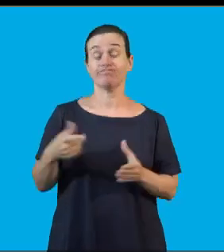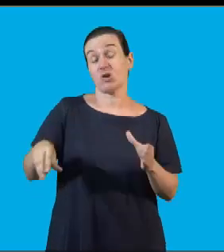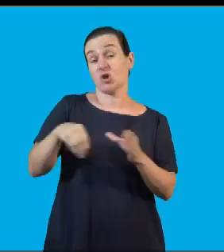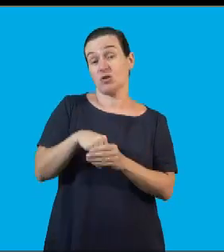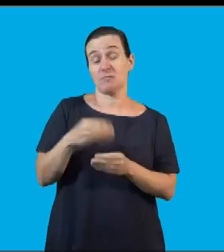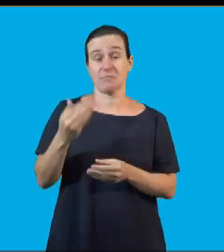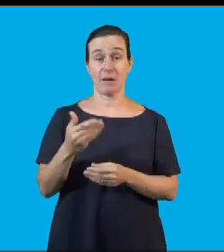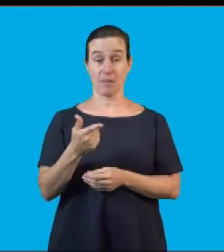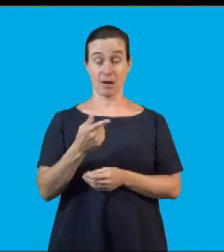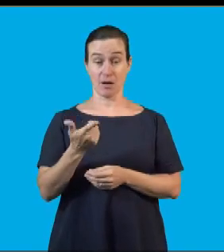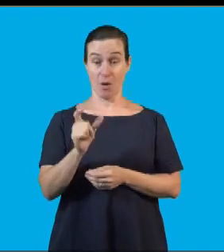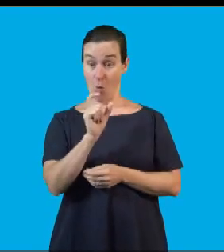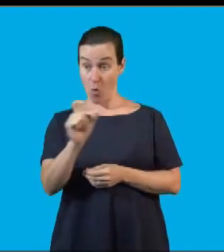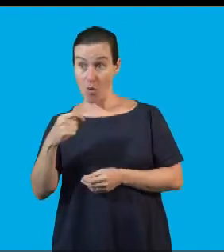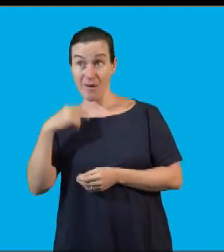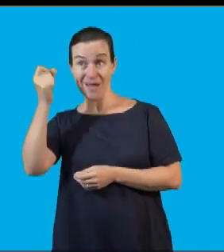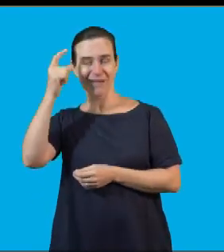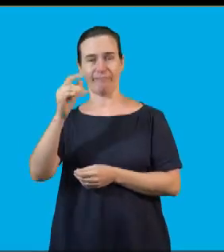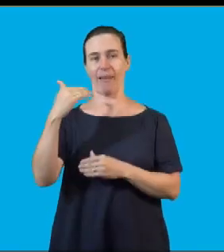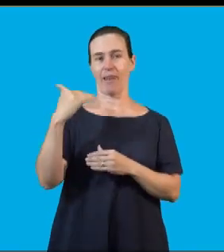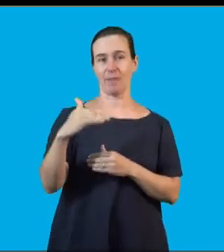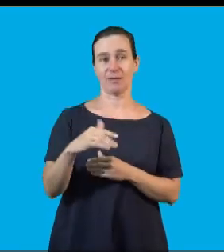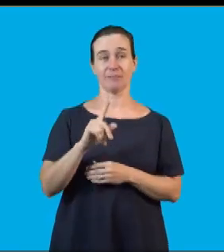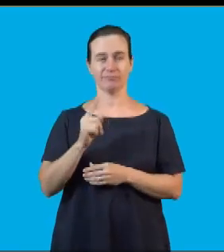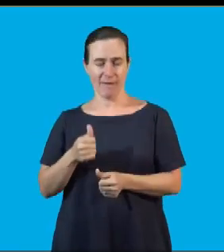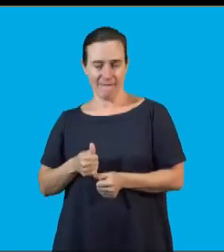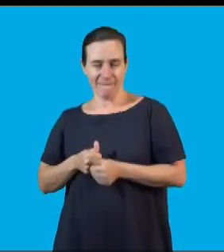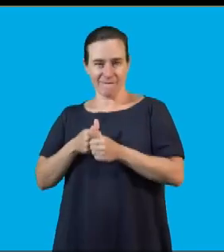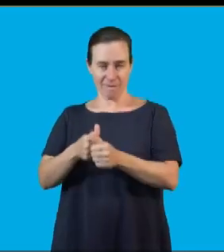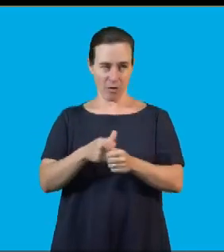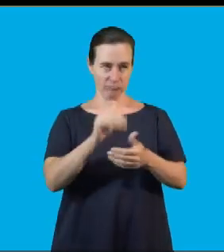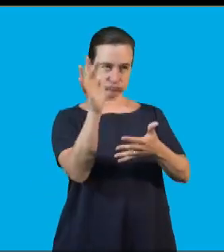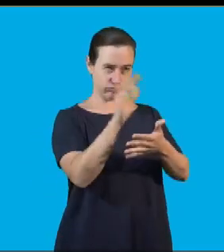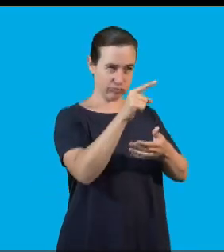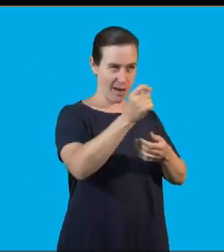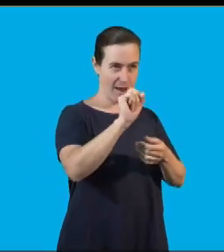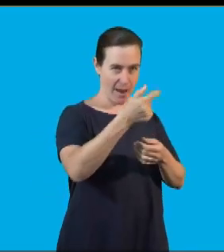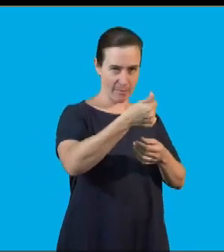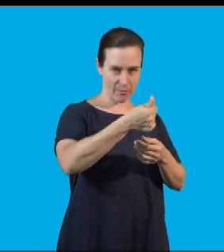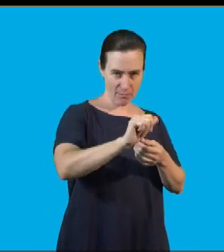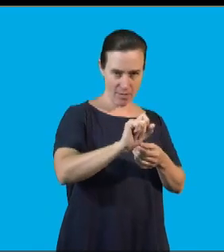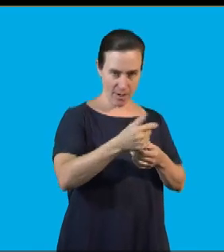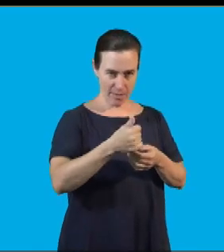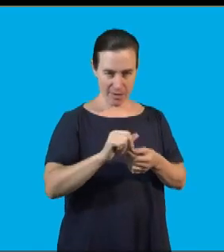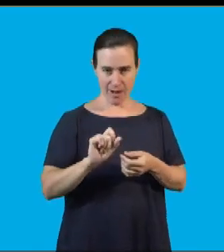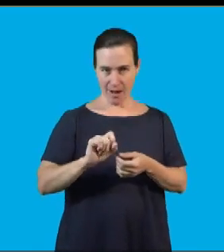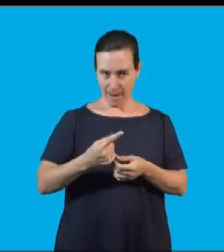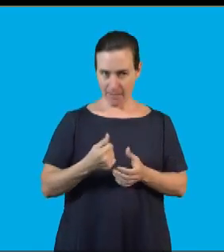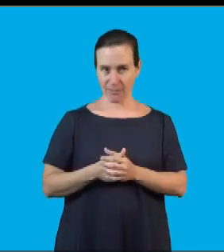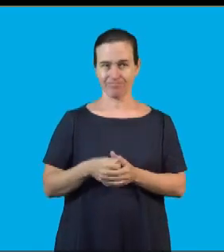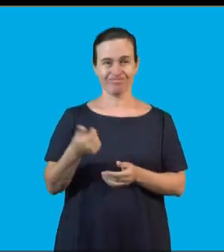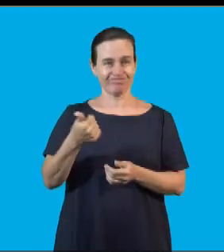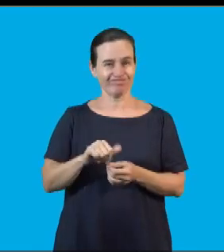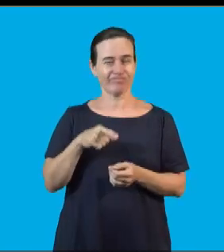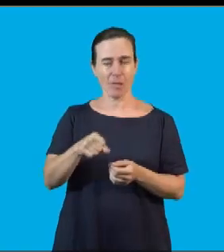Content problems include limited vocabulary, not following the sequence of text and/or questions,